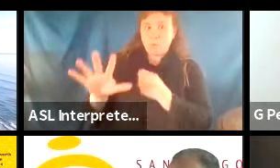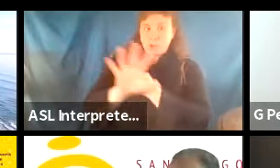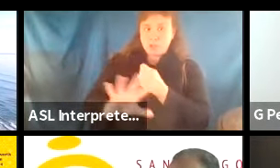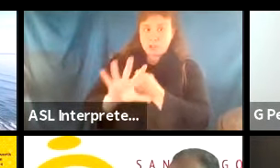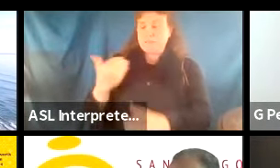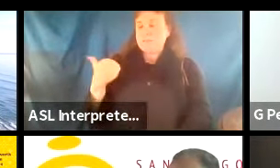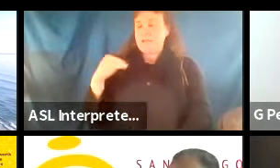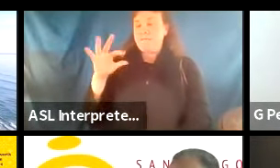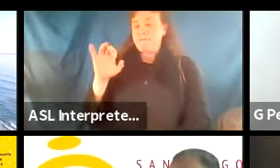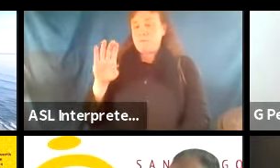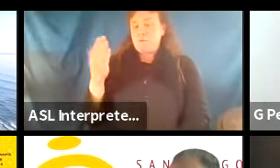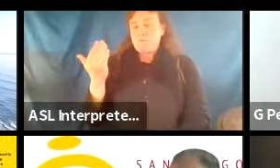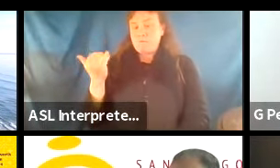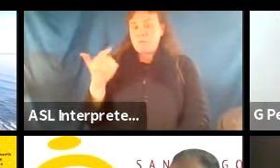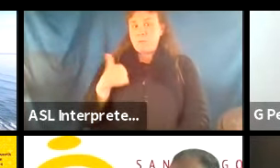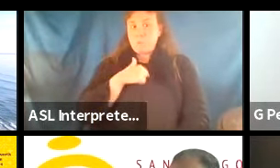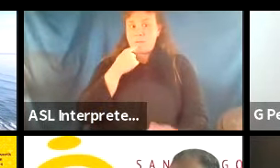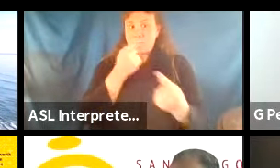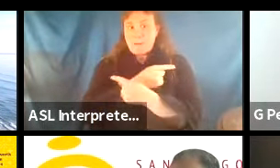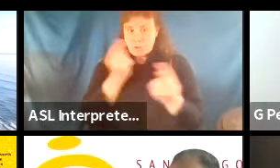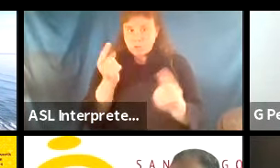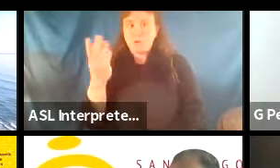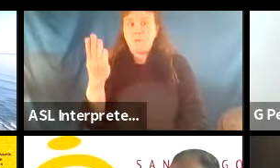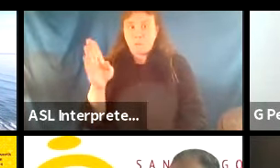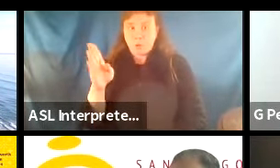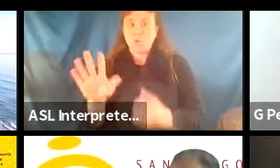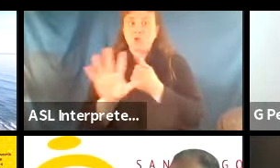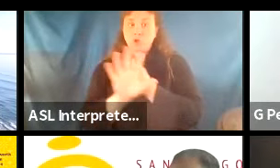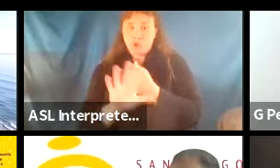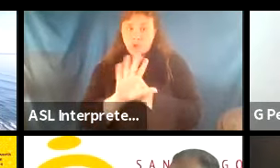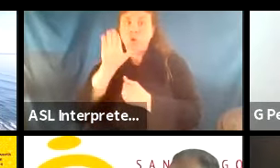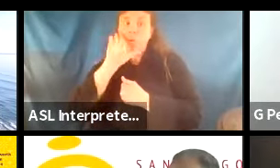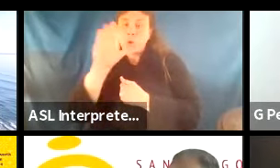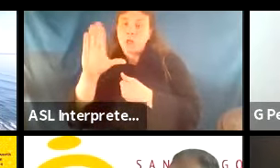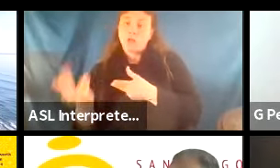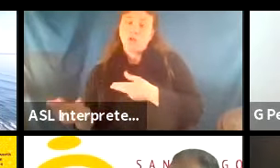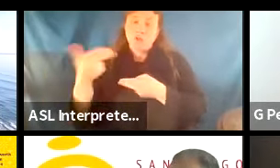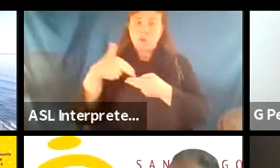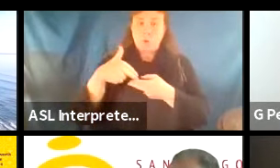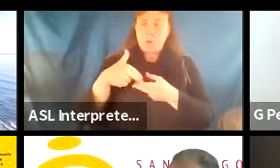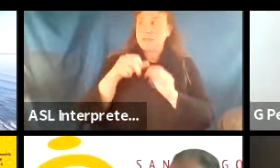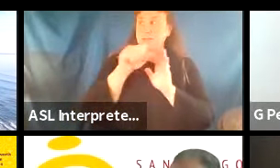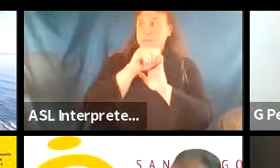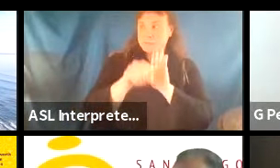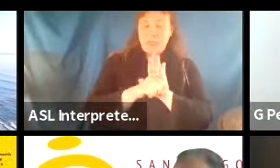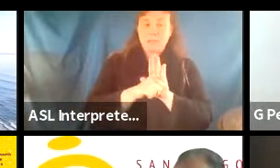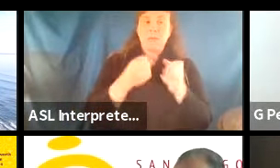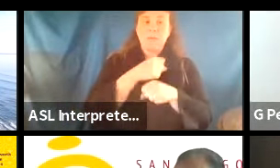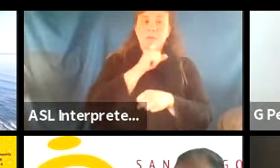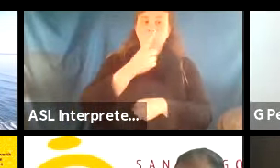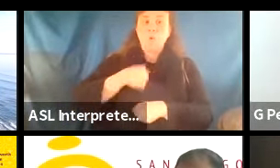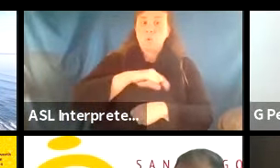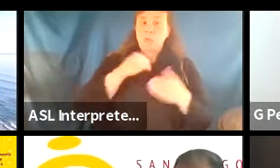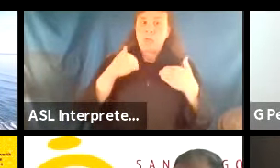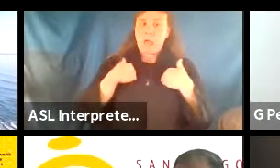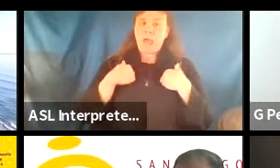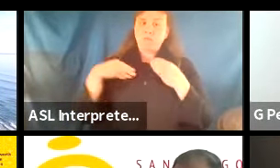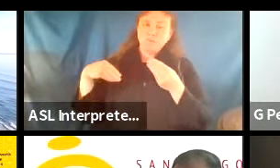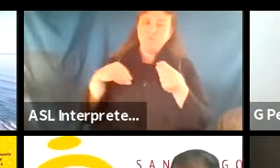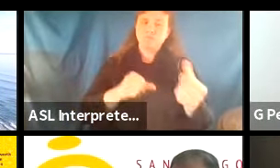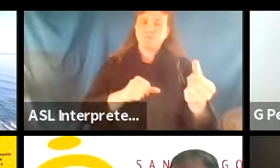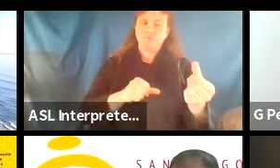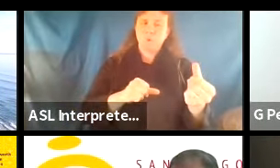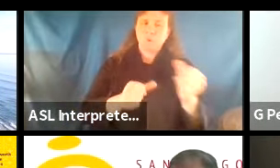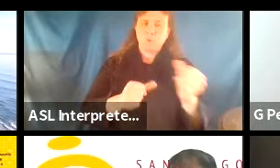February 15th that Blue Shield would be joining the state in making sure that we have a very streamlined and efficient process